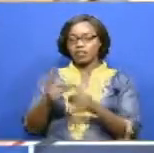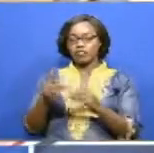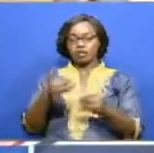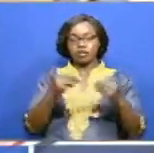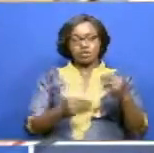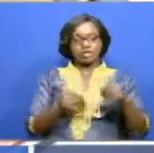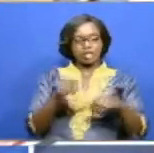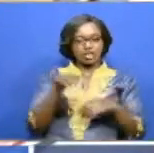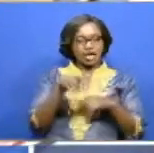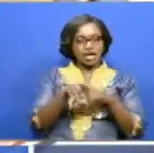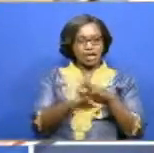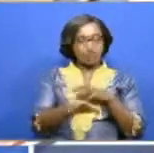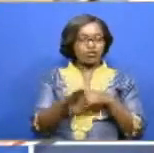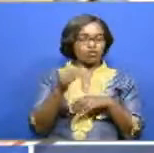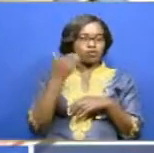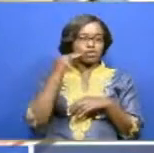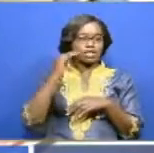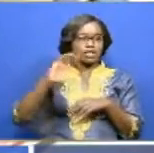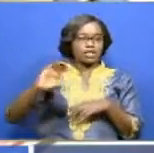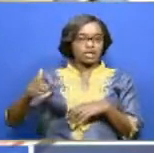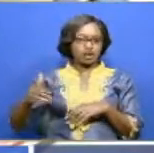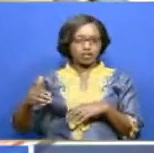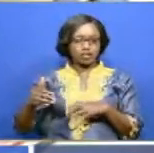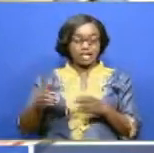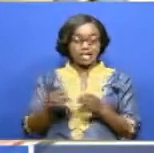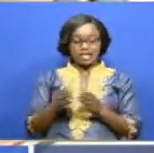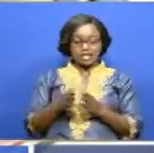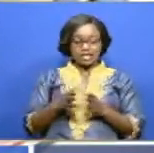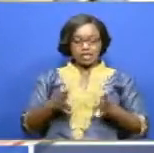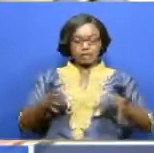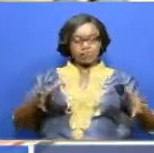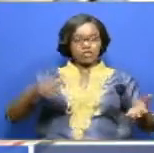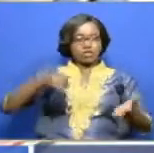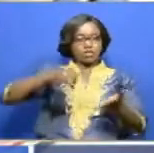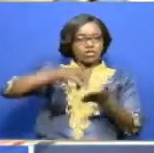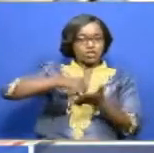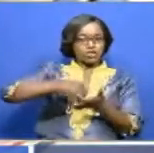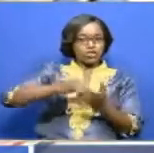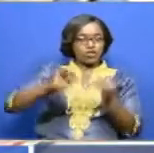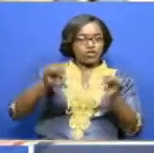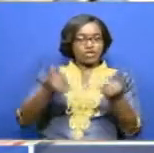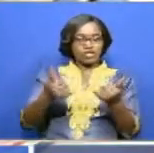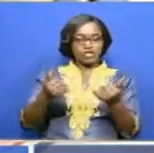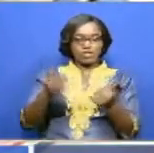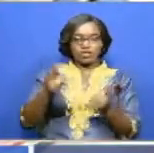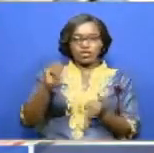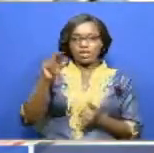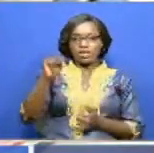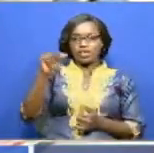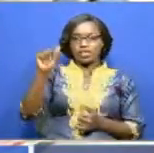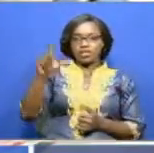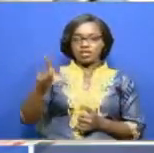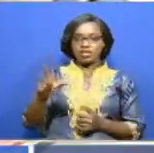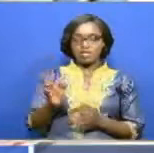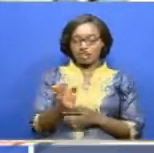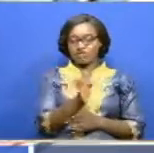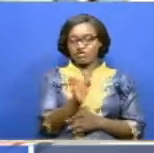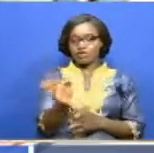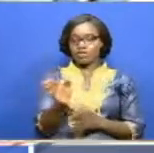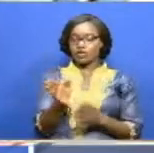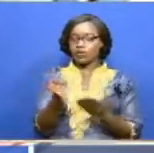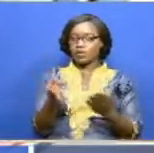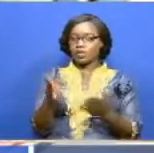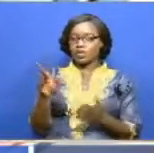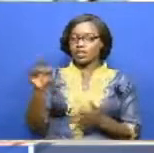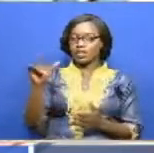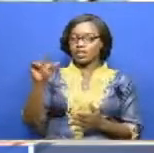mega expansion plan of the scheme. The expansion will see the inclusion of a new intake, canals, a new diversion weir and dykes.